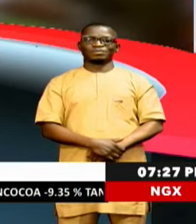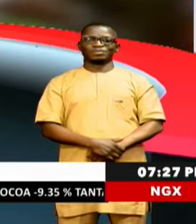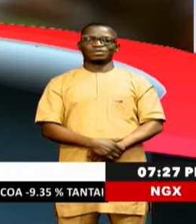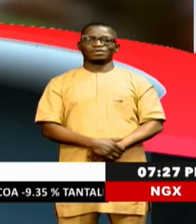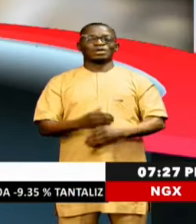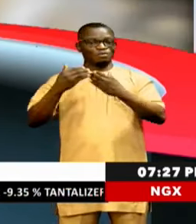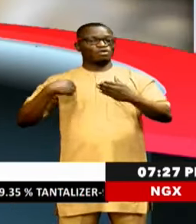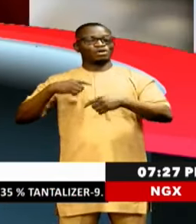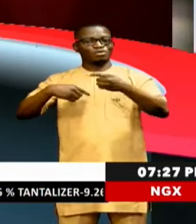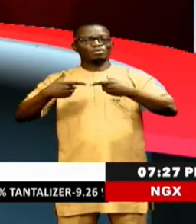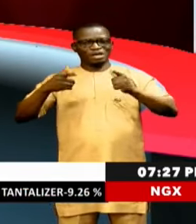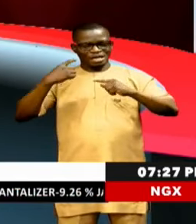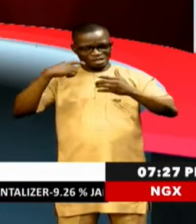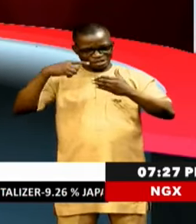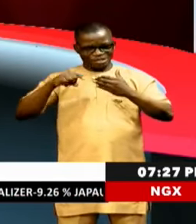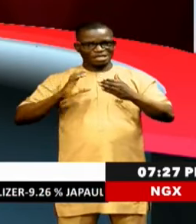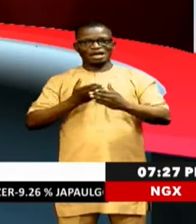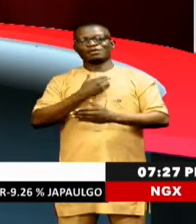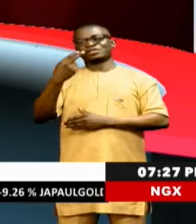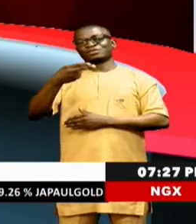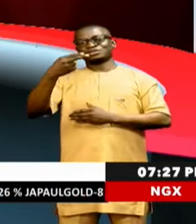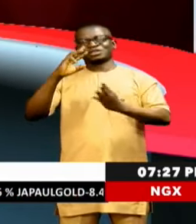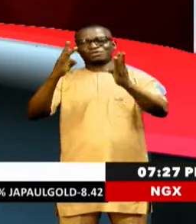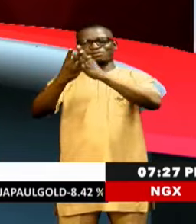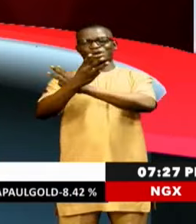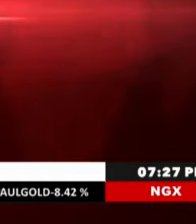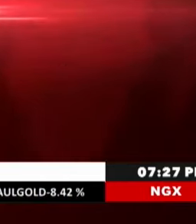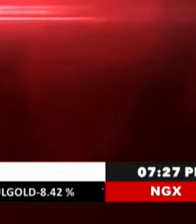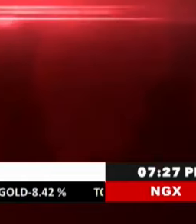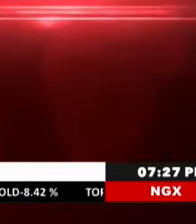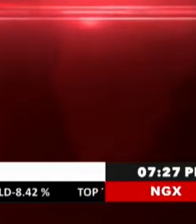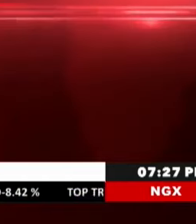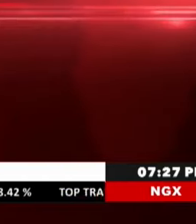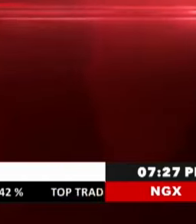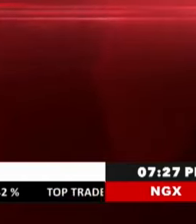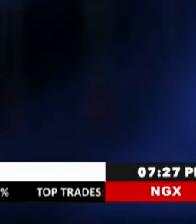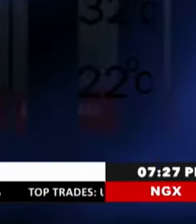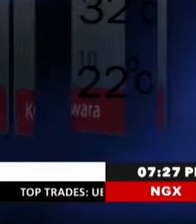And just before we go, let's check out Thursday's weather prospect.